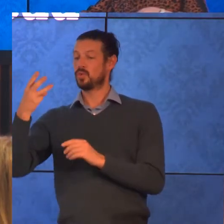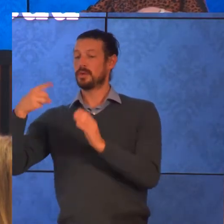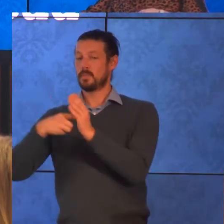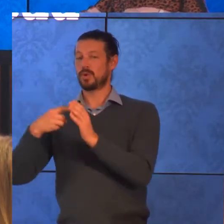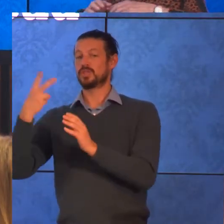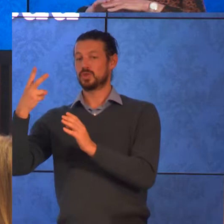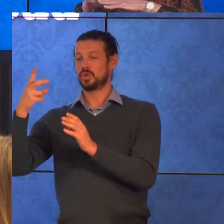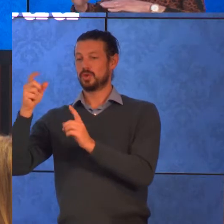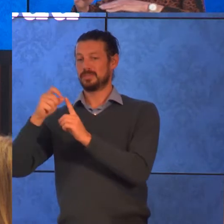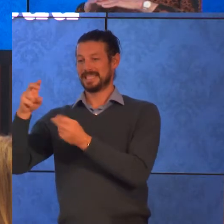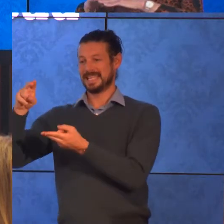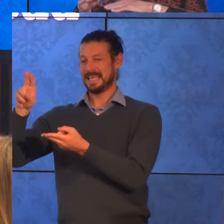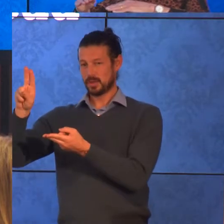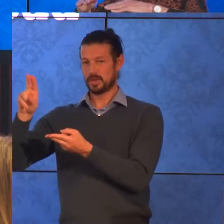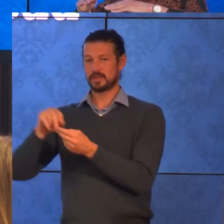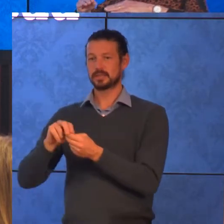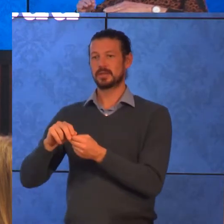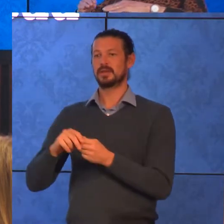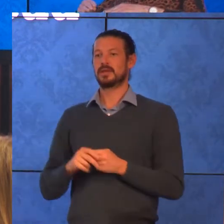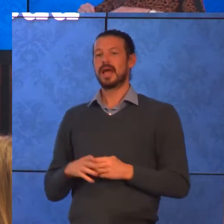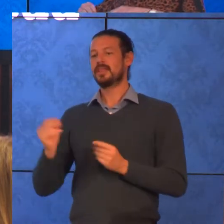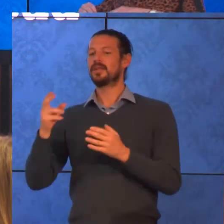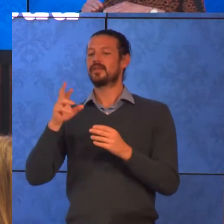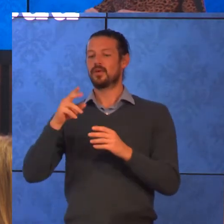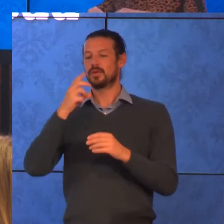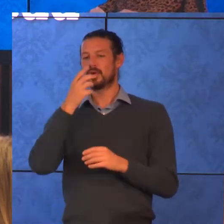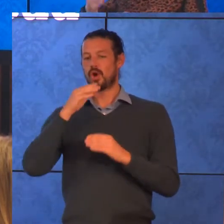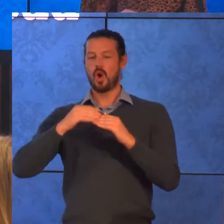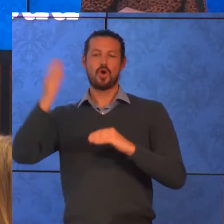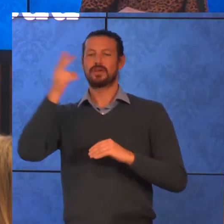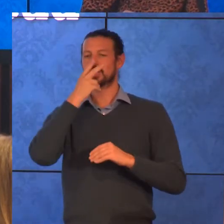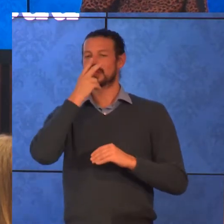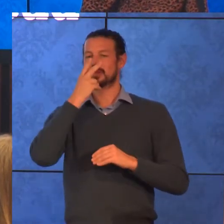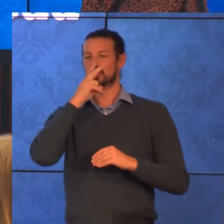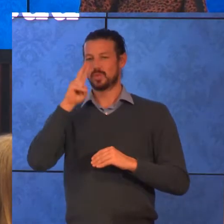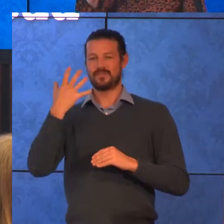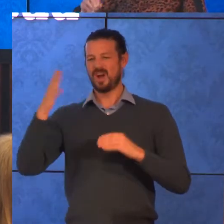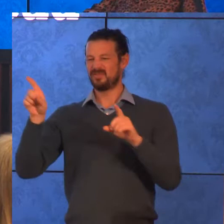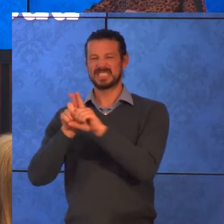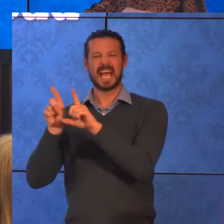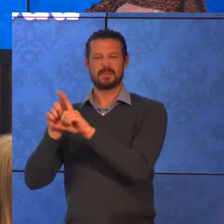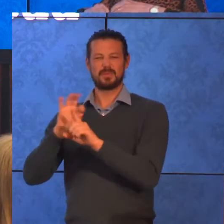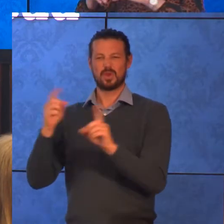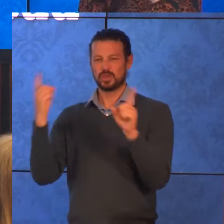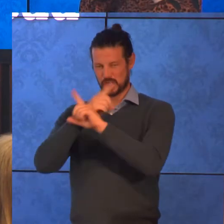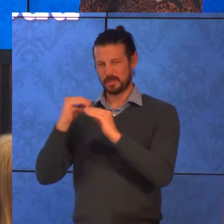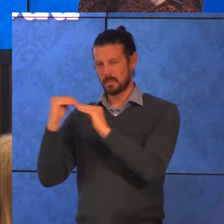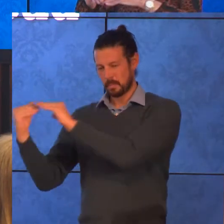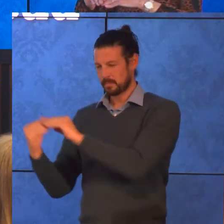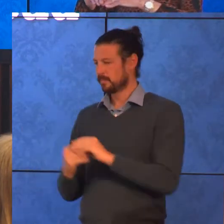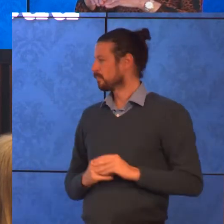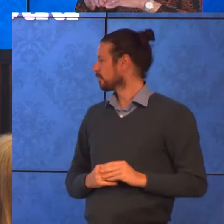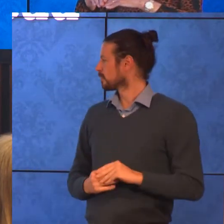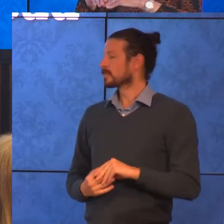3.2% increase, and it was flat for over 25s. That's a good news story. It is. It's fantastic. And we also found that the number of working